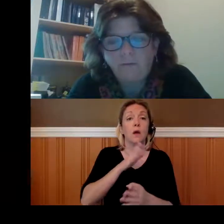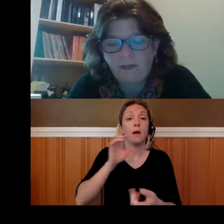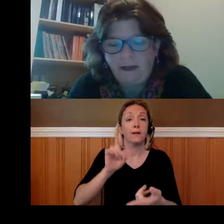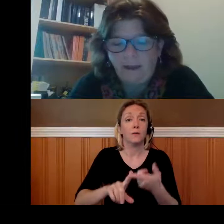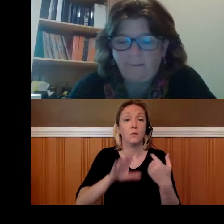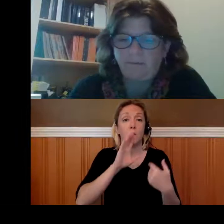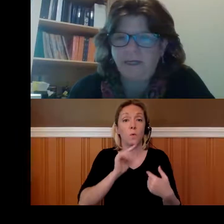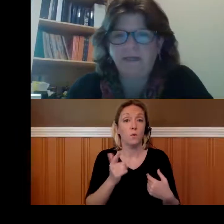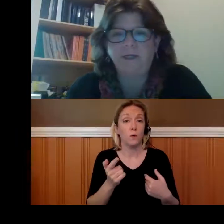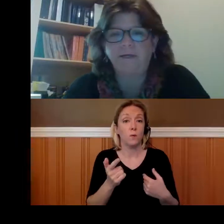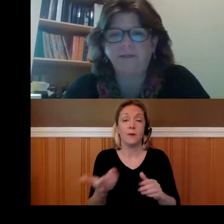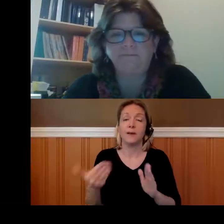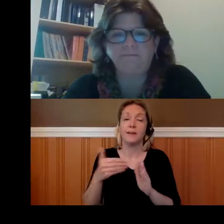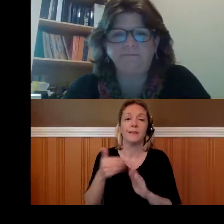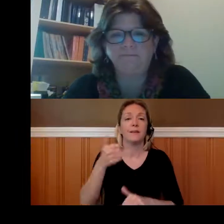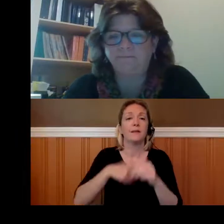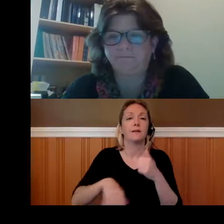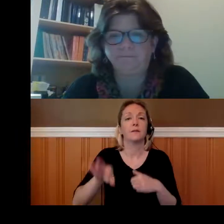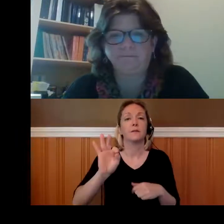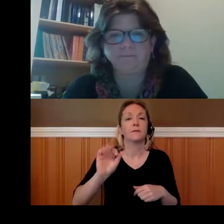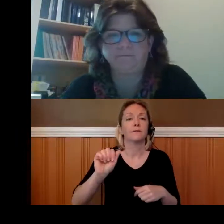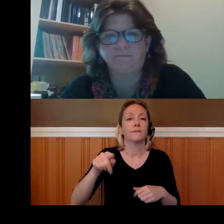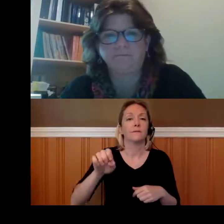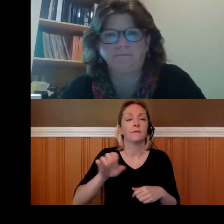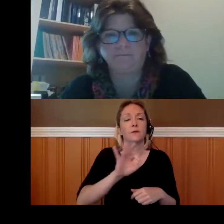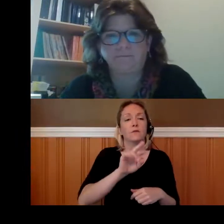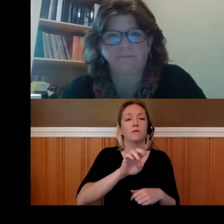appropriate public education.